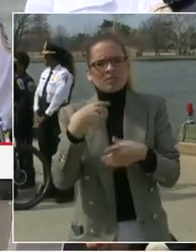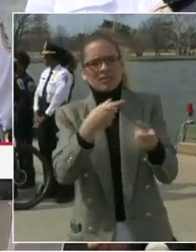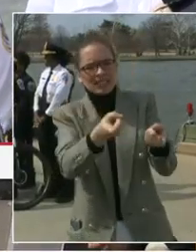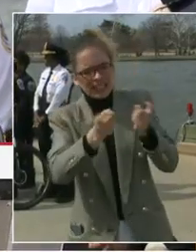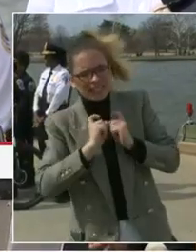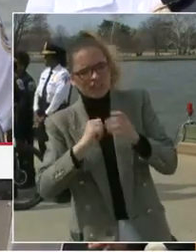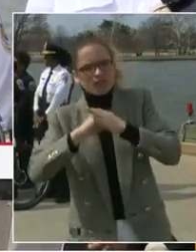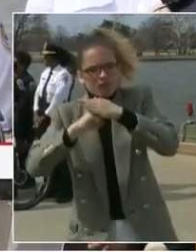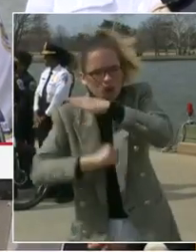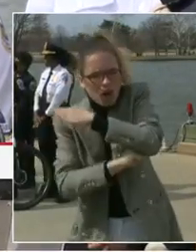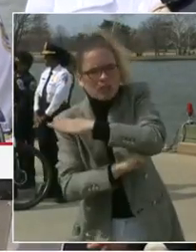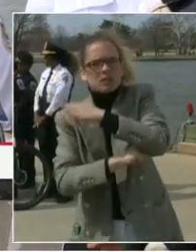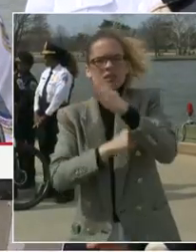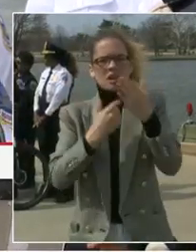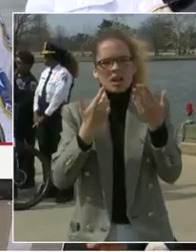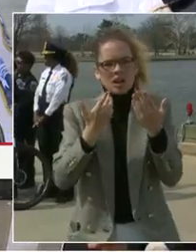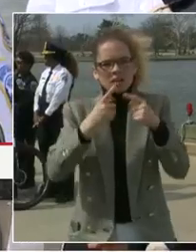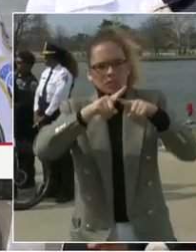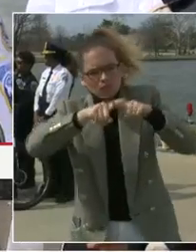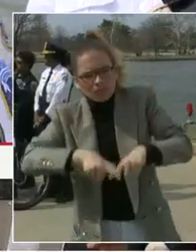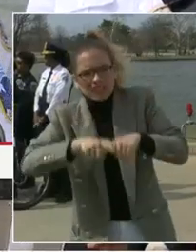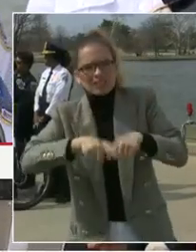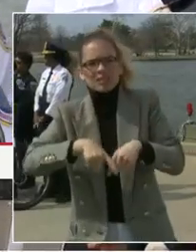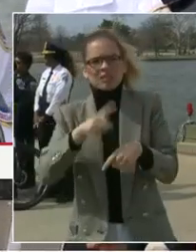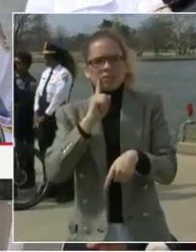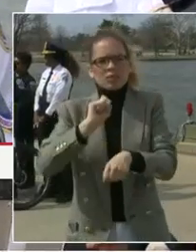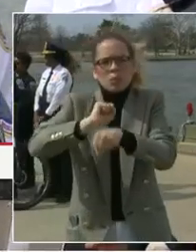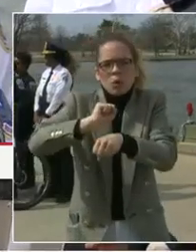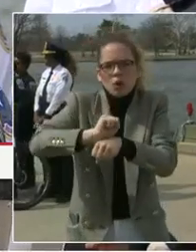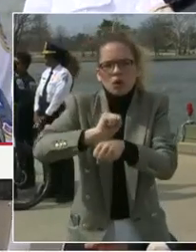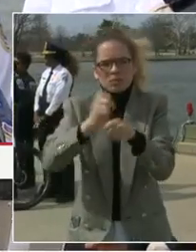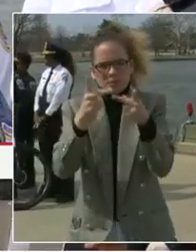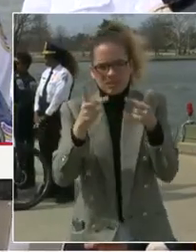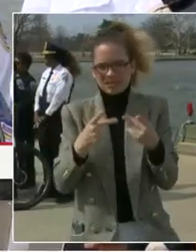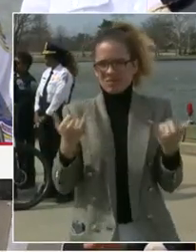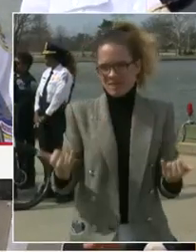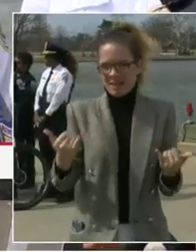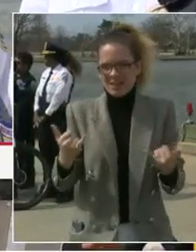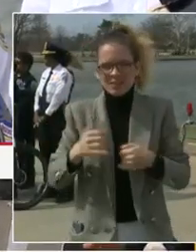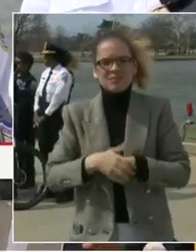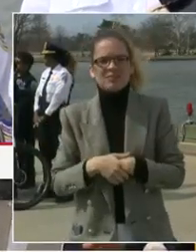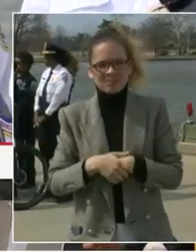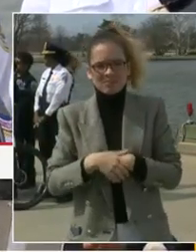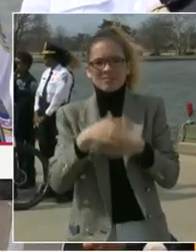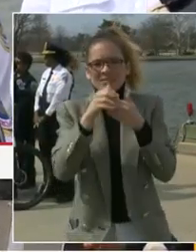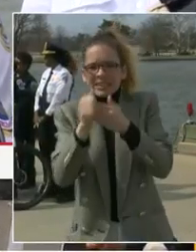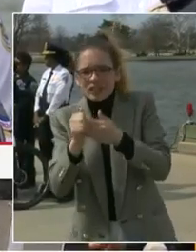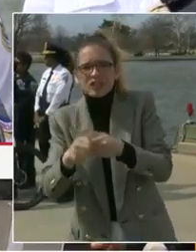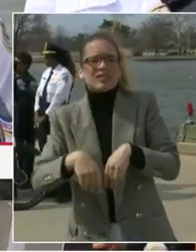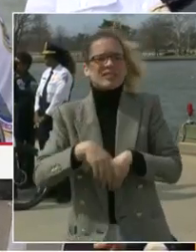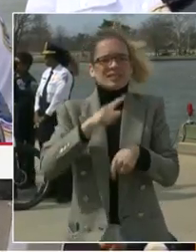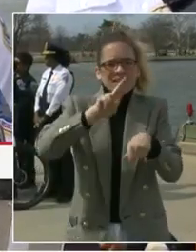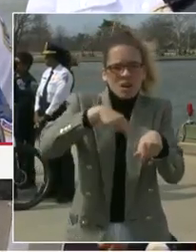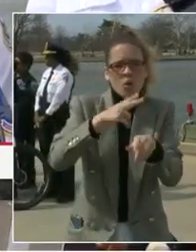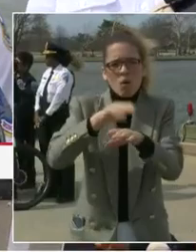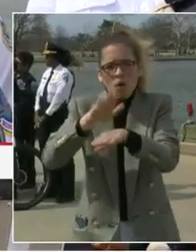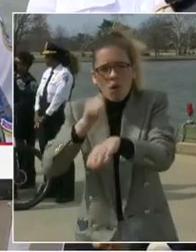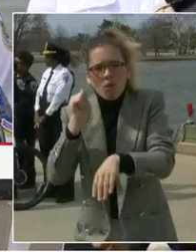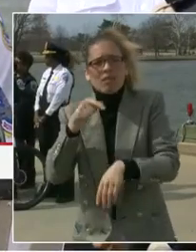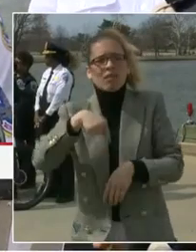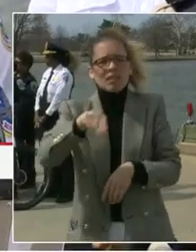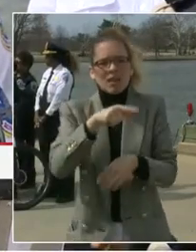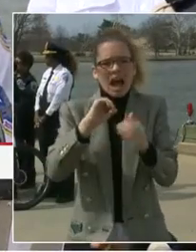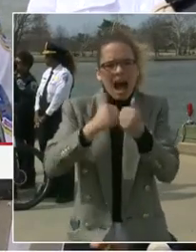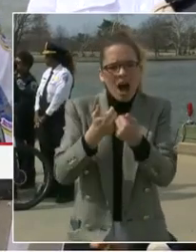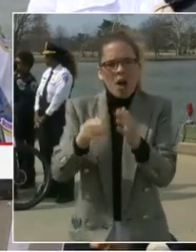on to be successful in my current position. With her guidance, I learned how to run a scout car and answer calls, but also how to get out of the car, walk